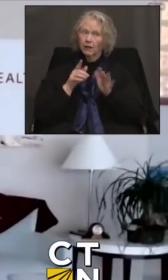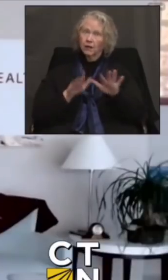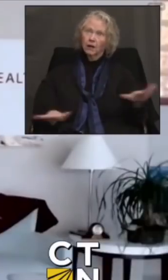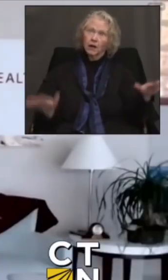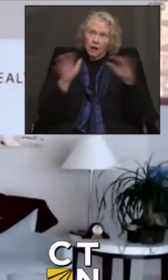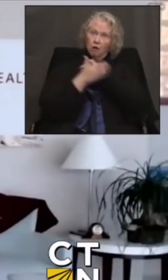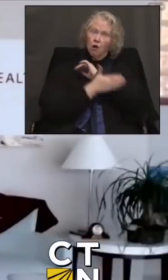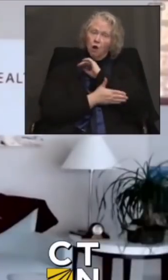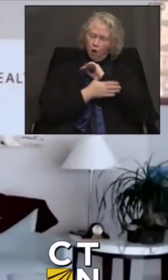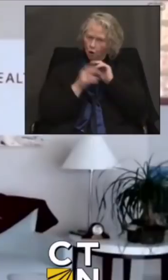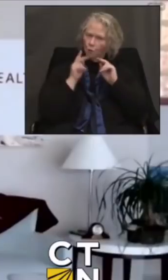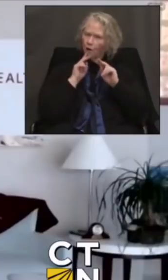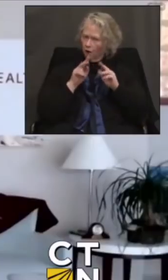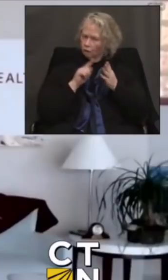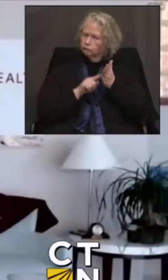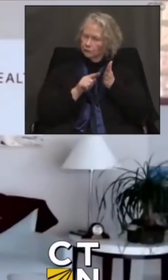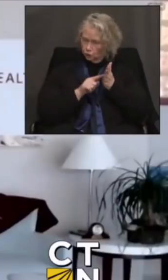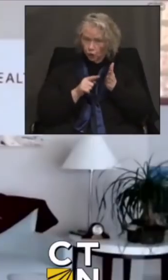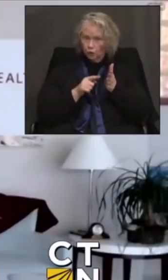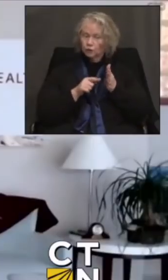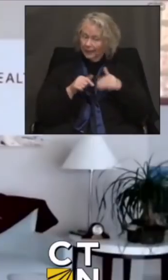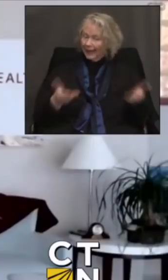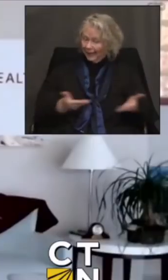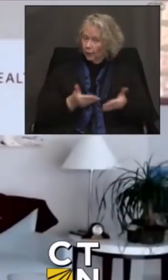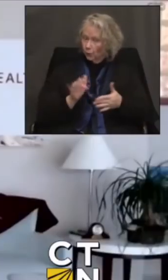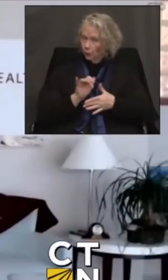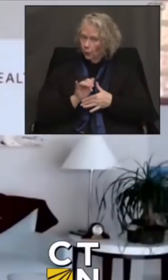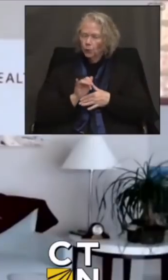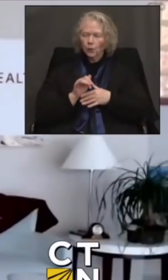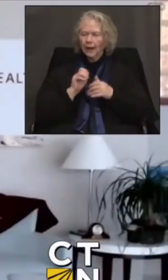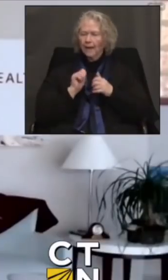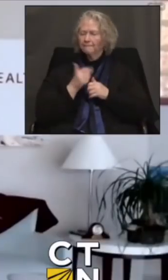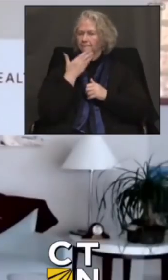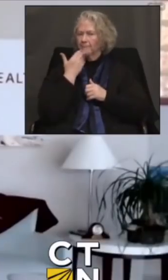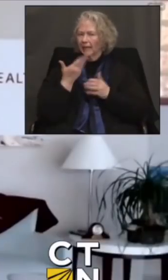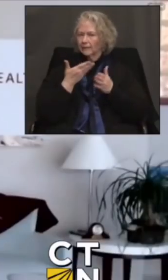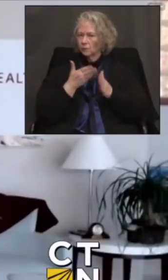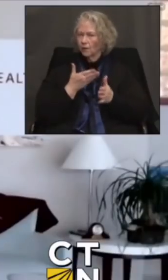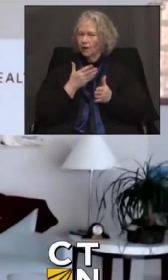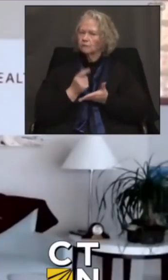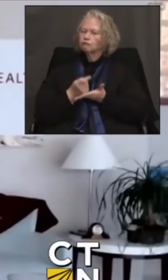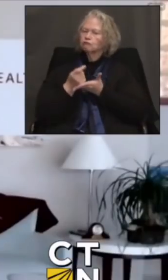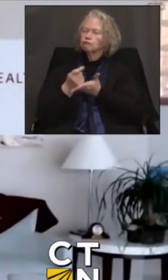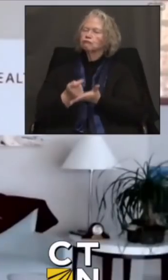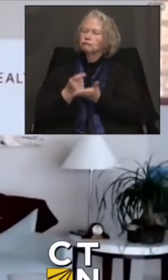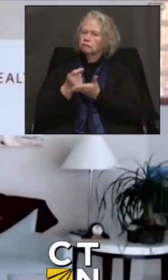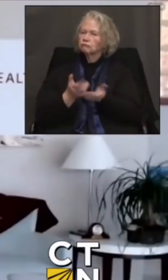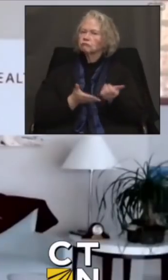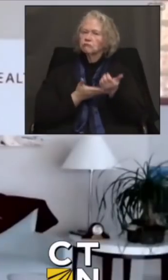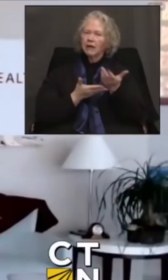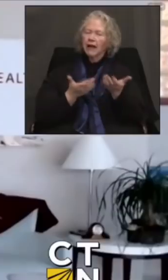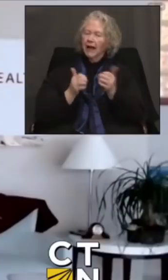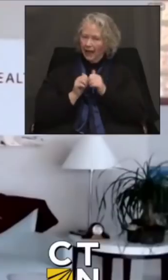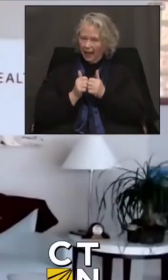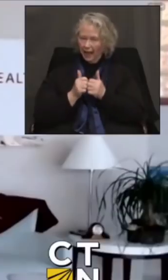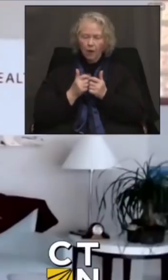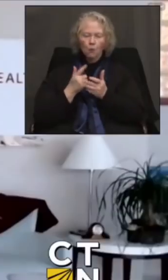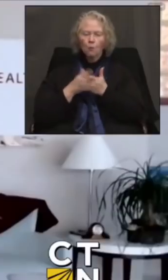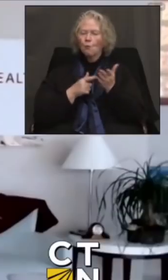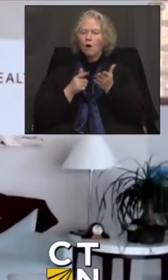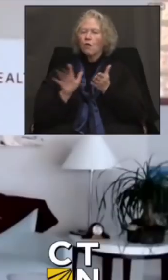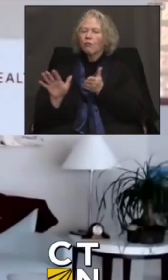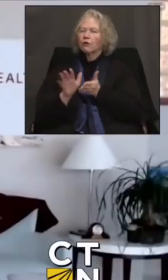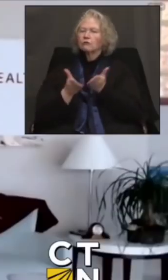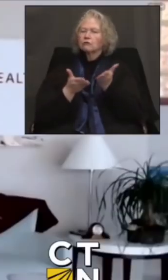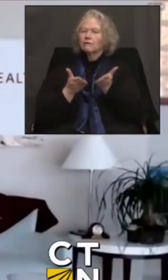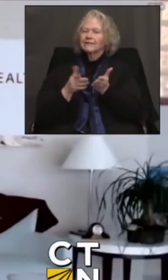the nation and in our own state around how to best effectively treat those individuals and what kinds of services they need.